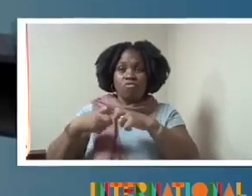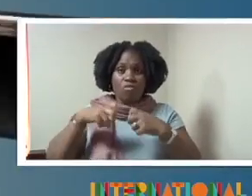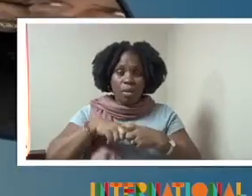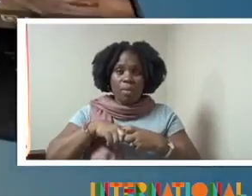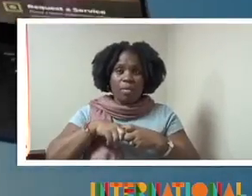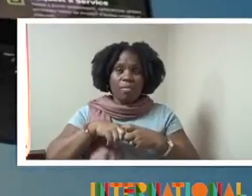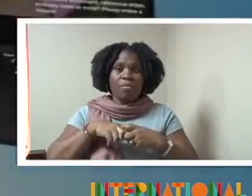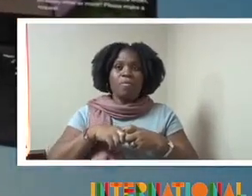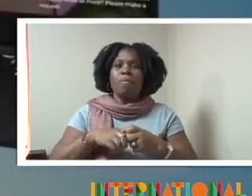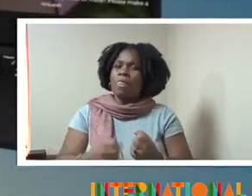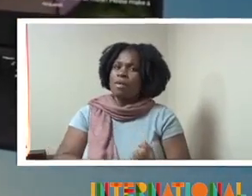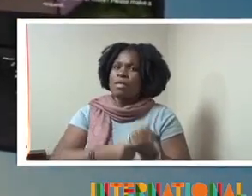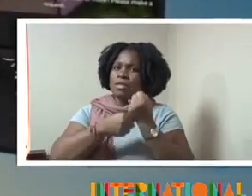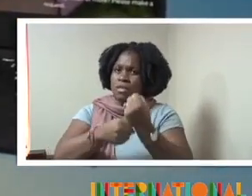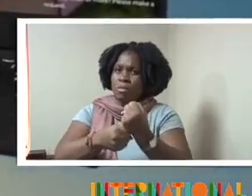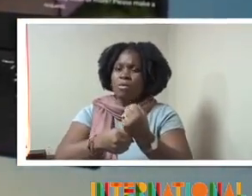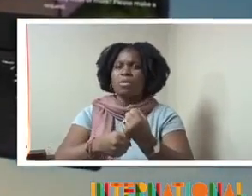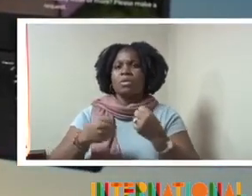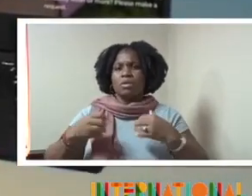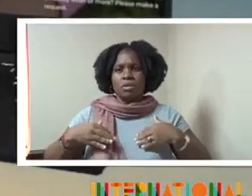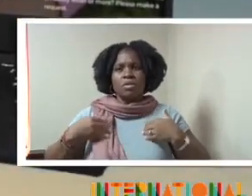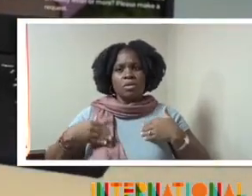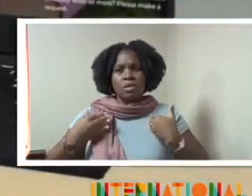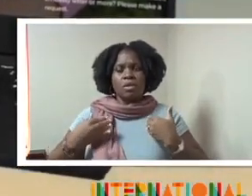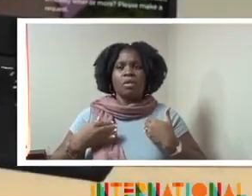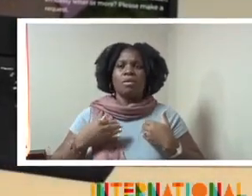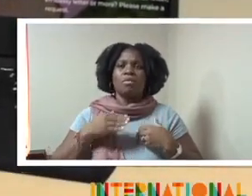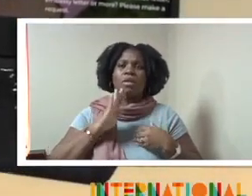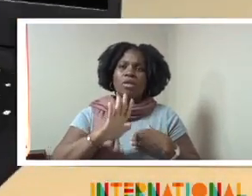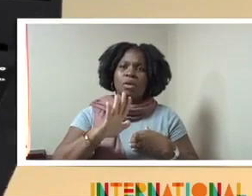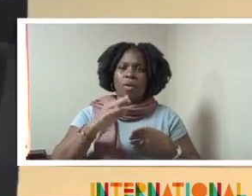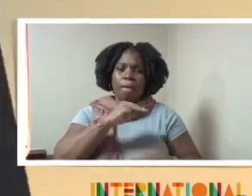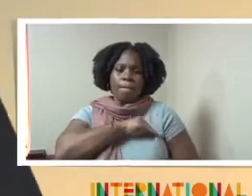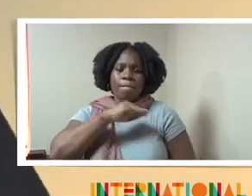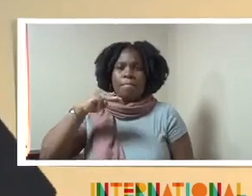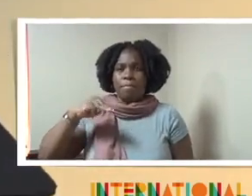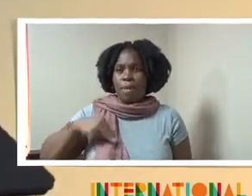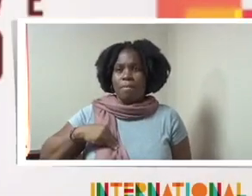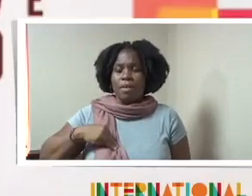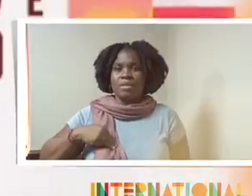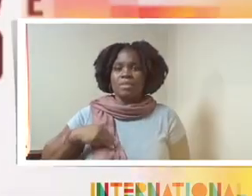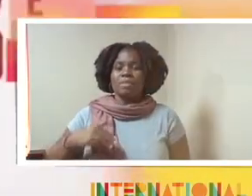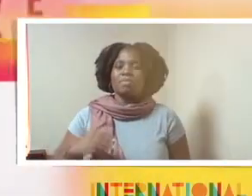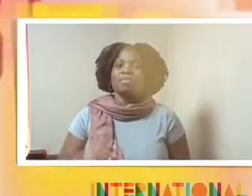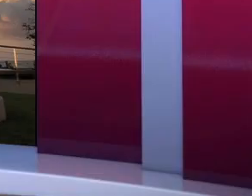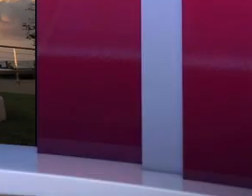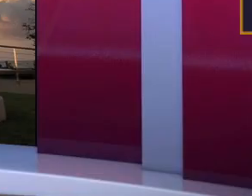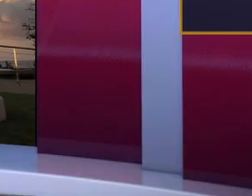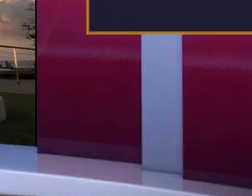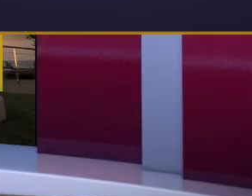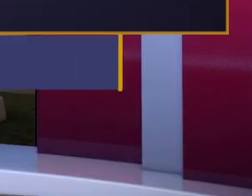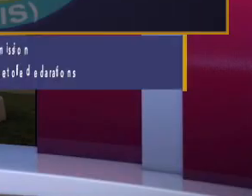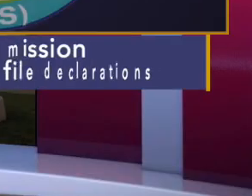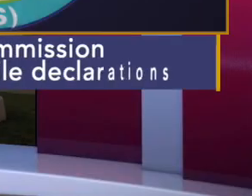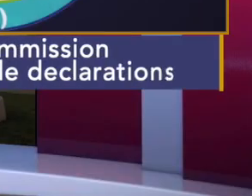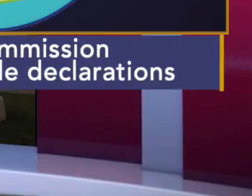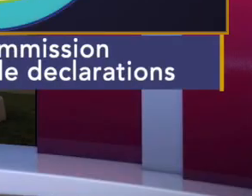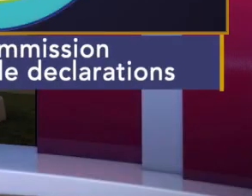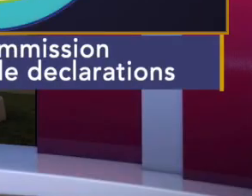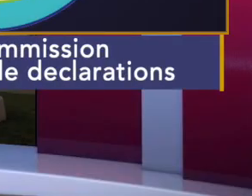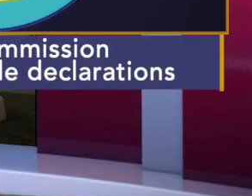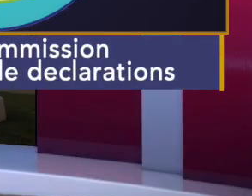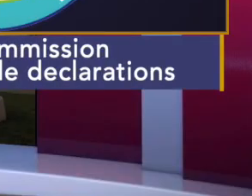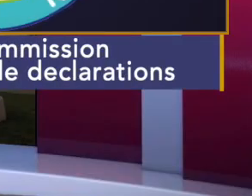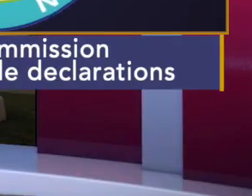Police Cooperative Credit Union, and First Federal Cooperative Credit Union. The